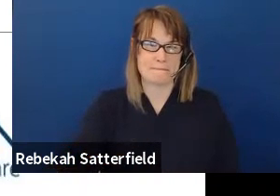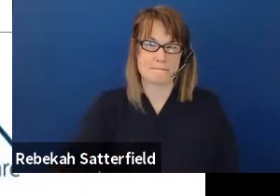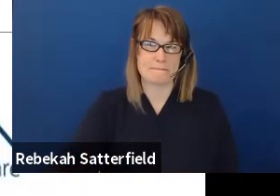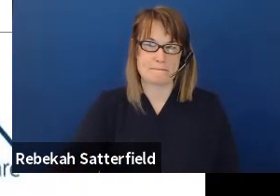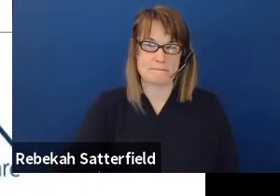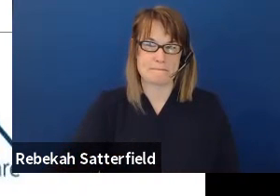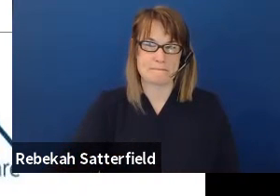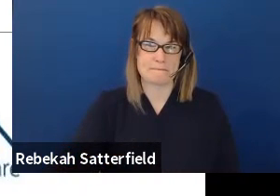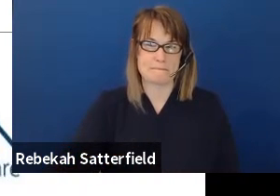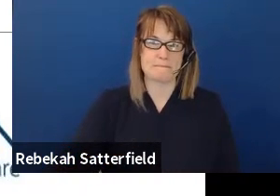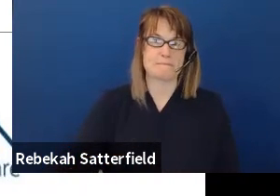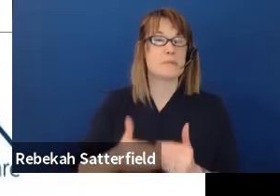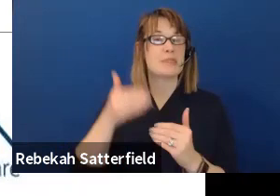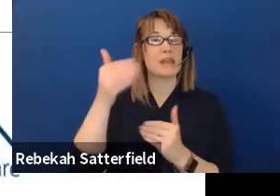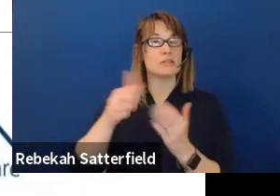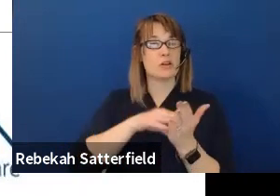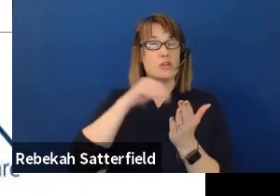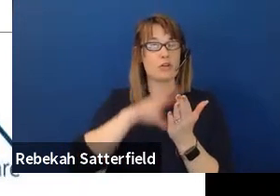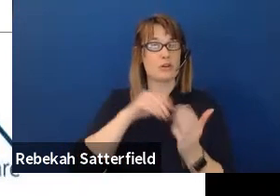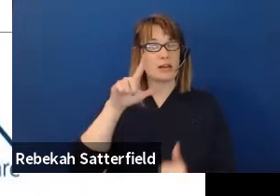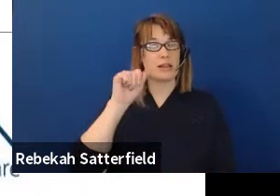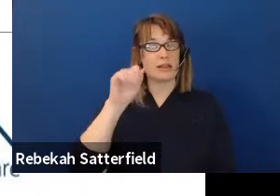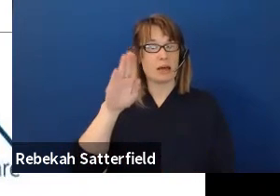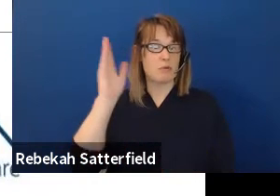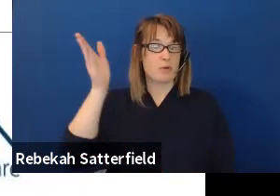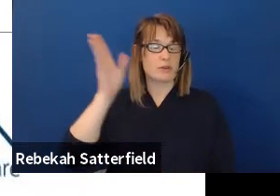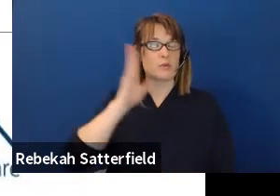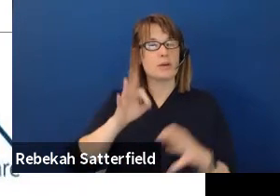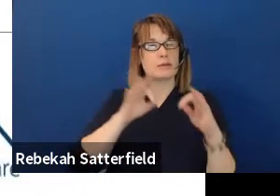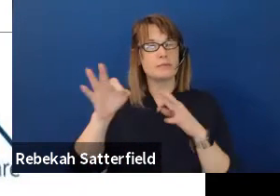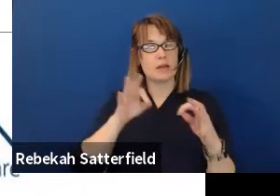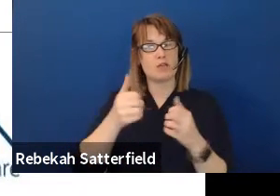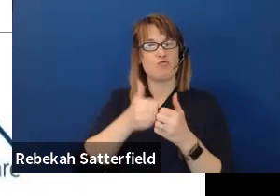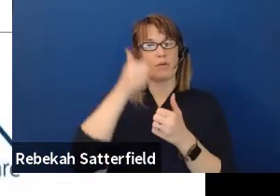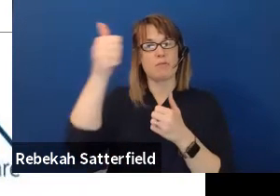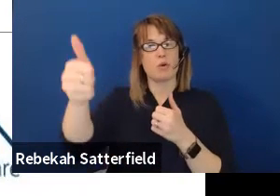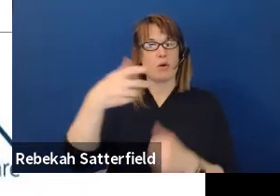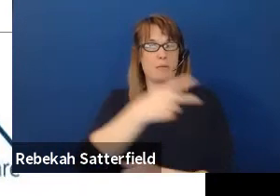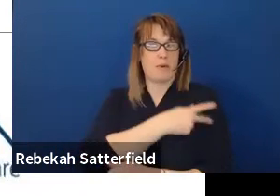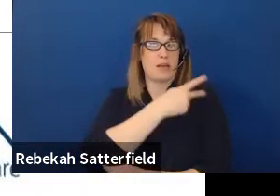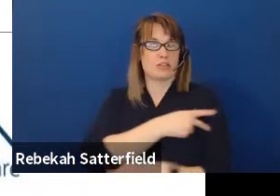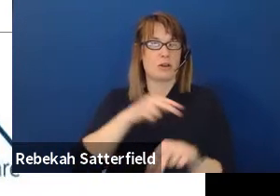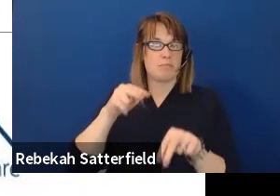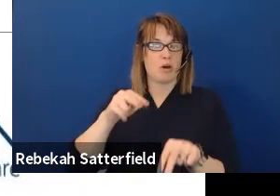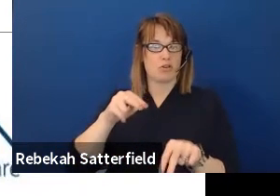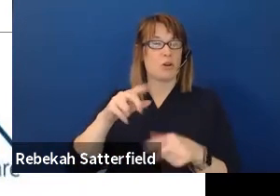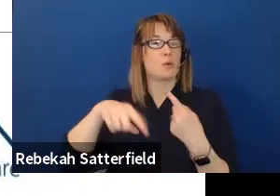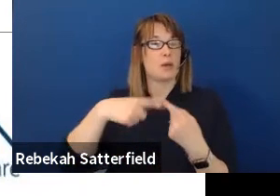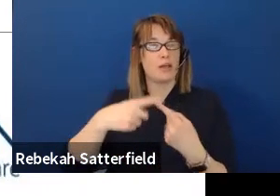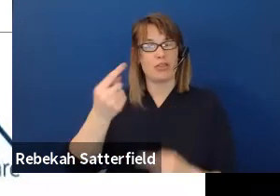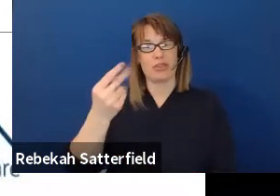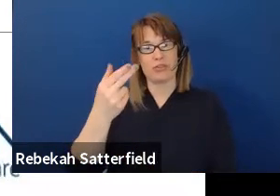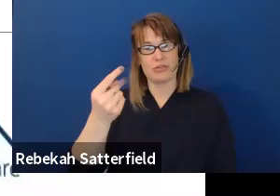Our next Learning Lab presentation will highlight remote patient monitoring, and that will be conducted Thursday, December